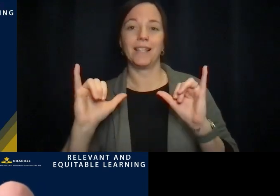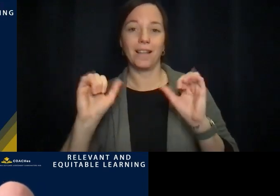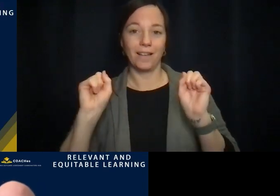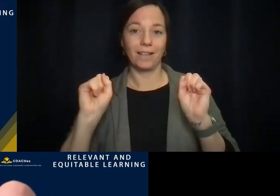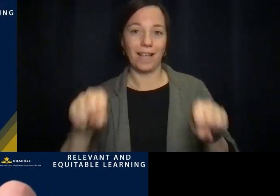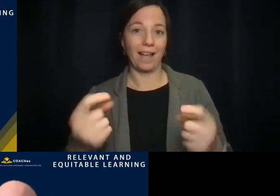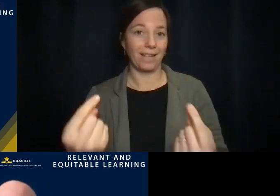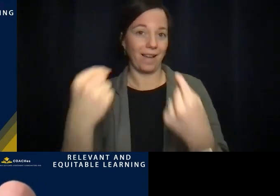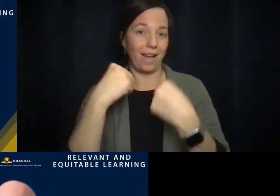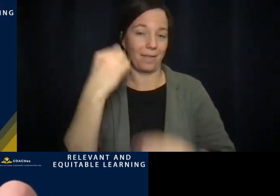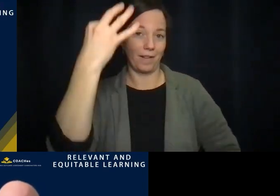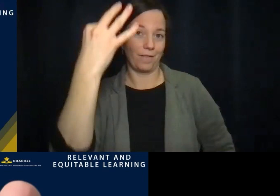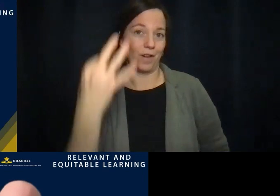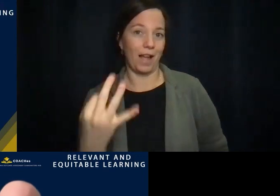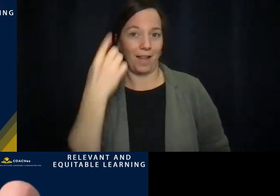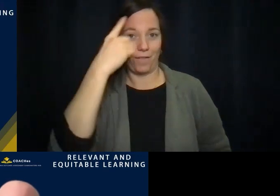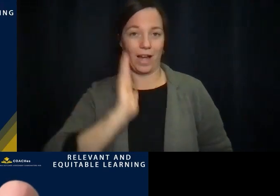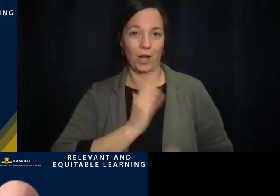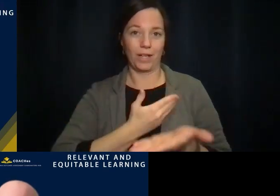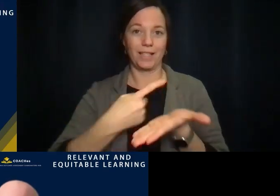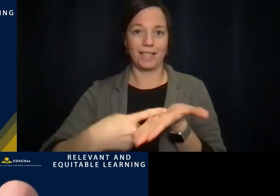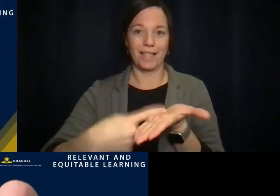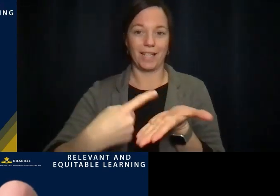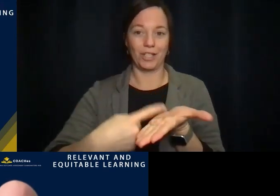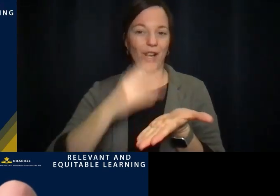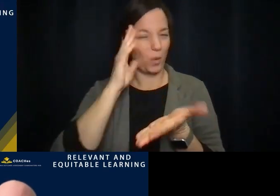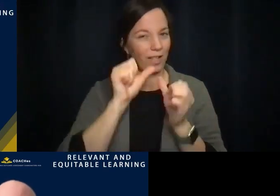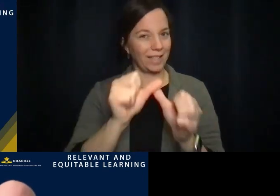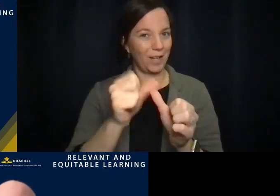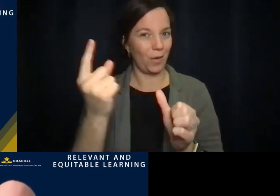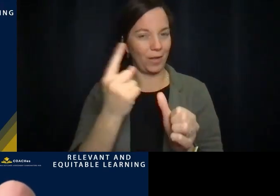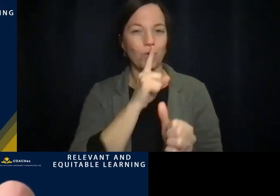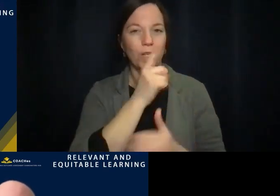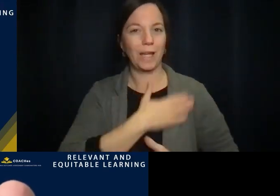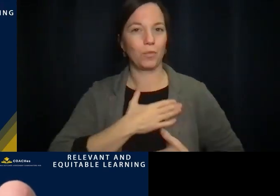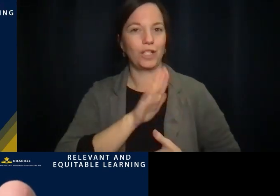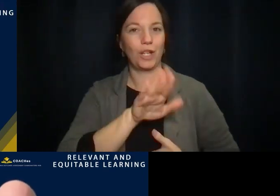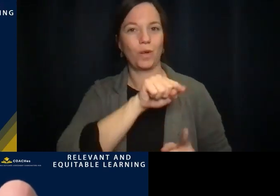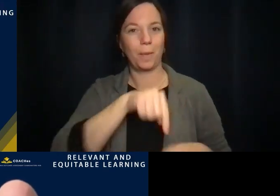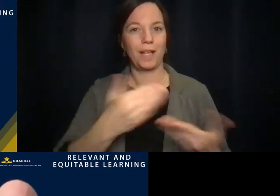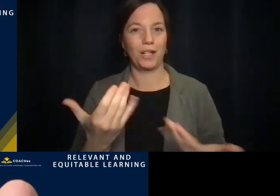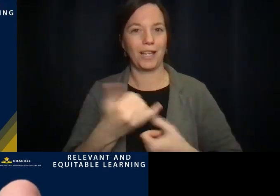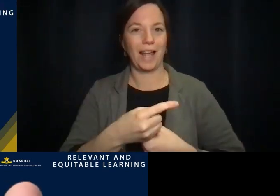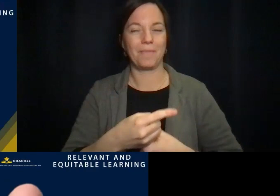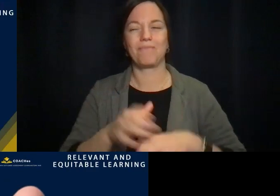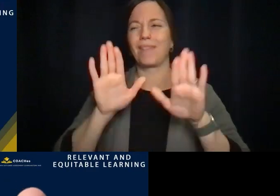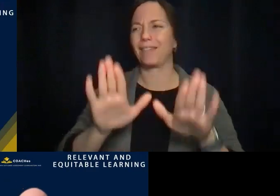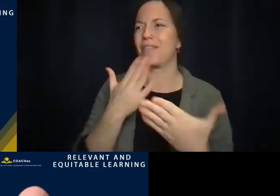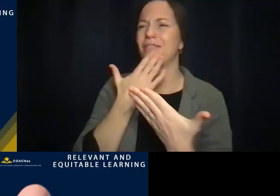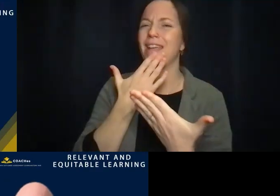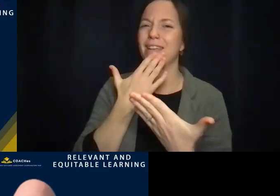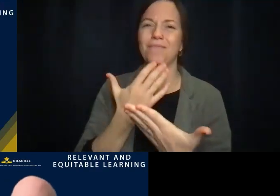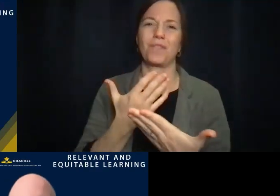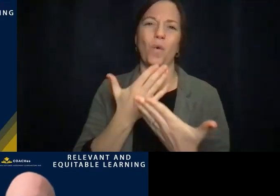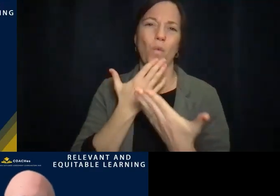Friday talks, and the discussion is to be continued. Really appreciate your presence here today. Excellent. Great. It's great having you